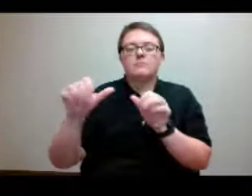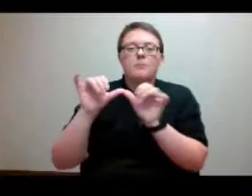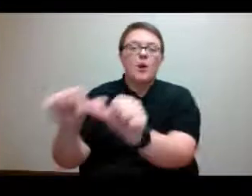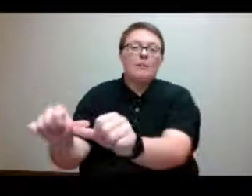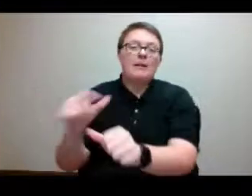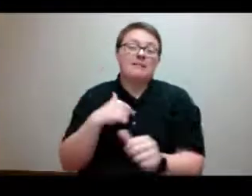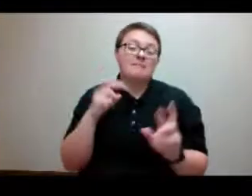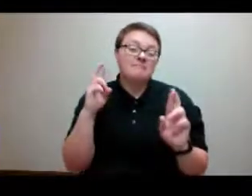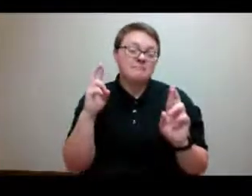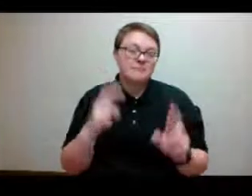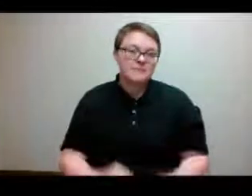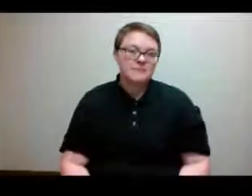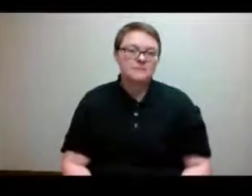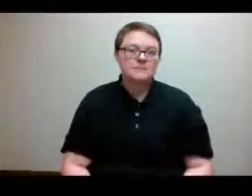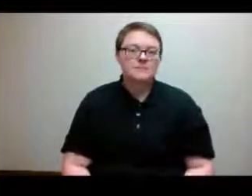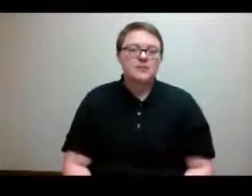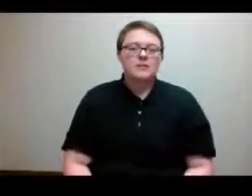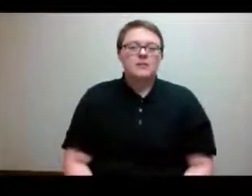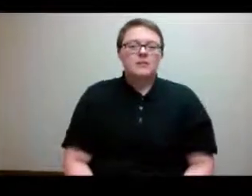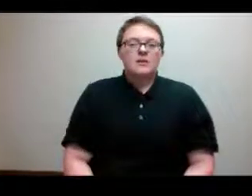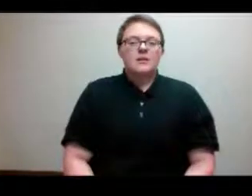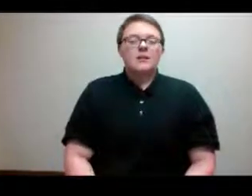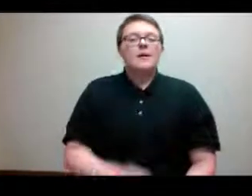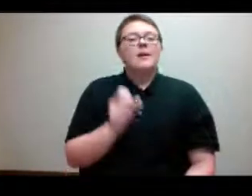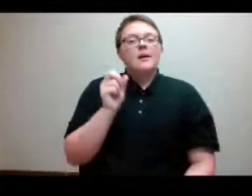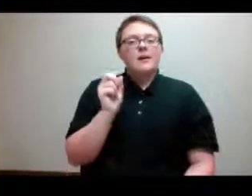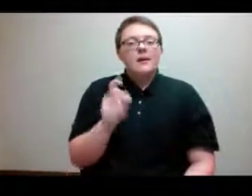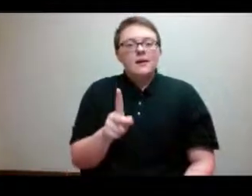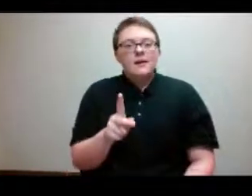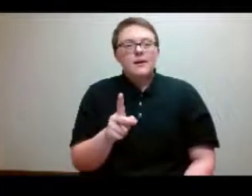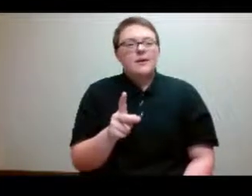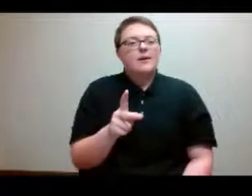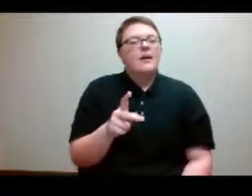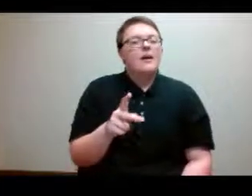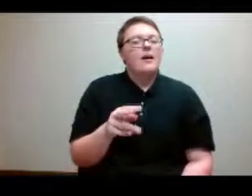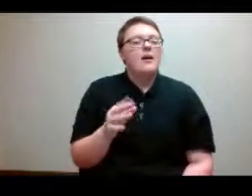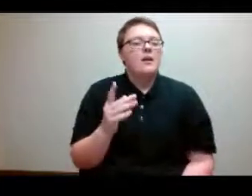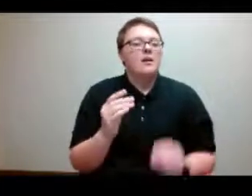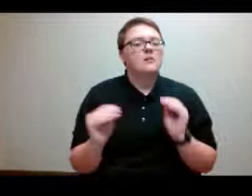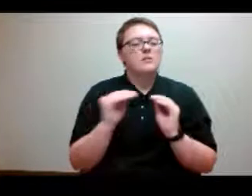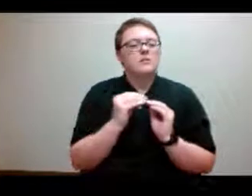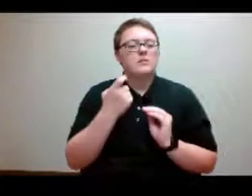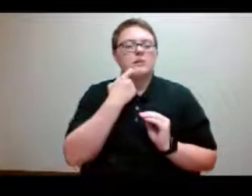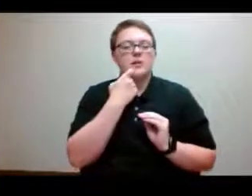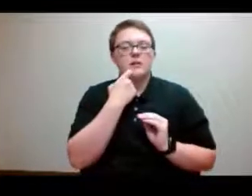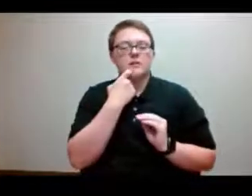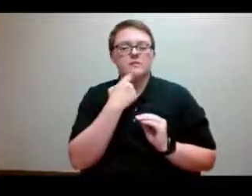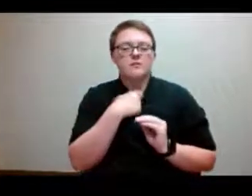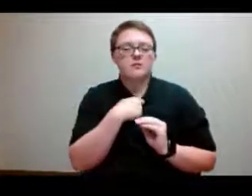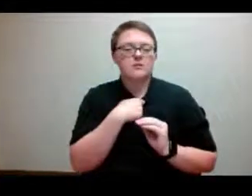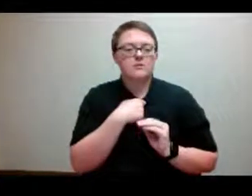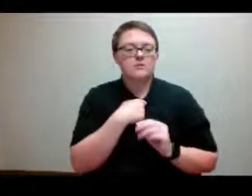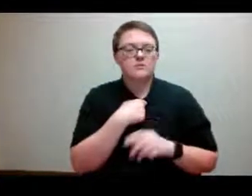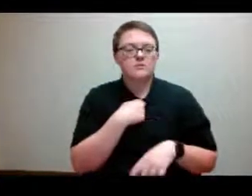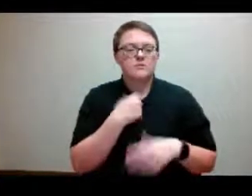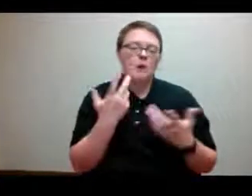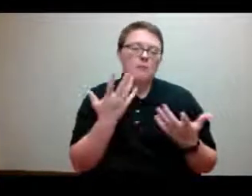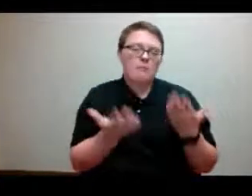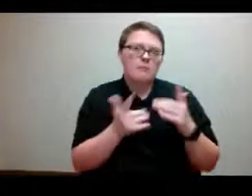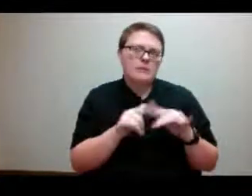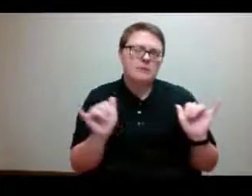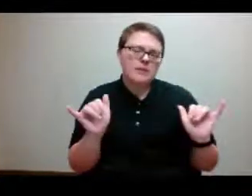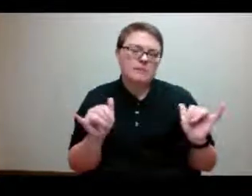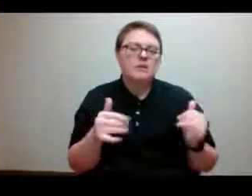forward. All right. More recently, or I guess perhaps at the same time,